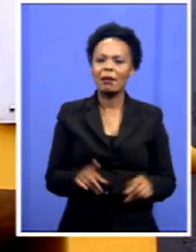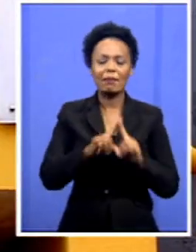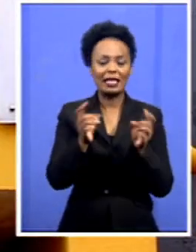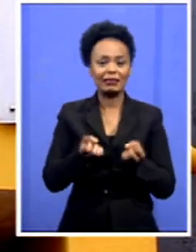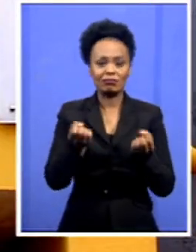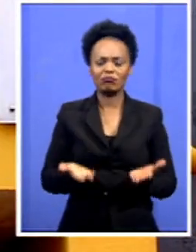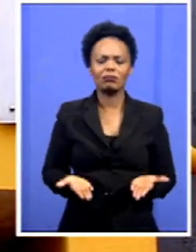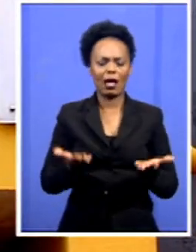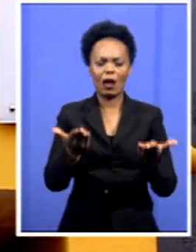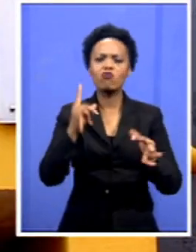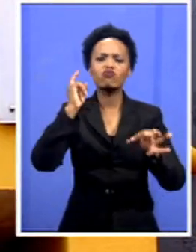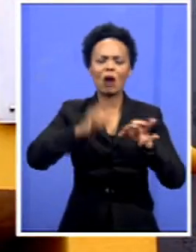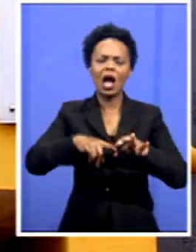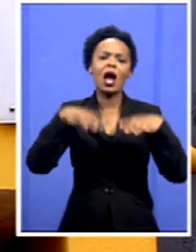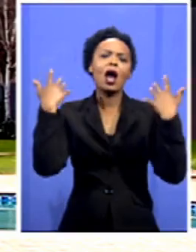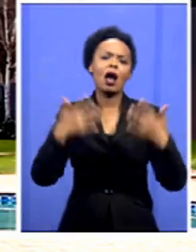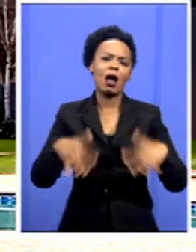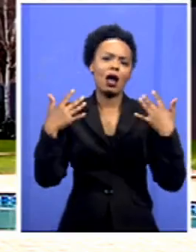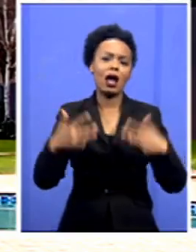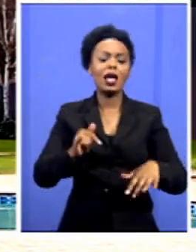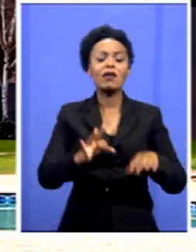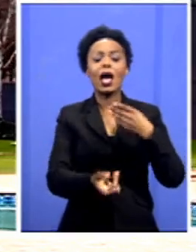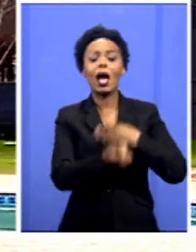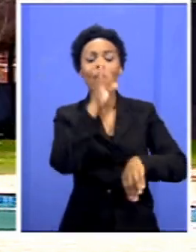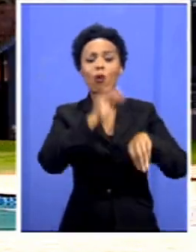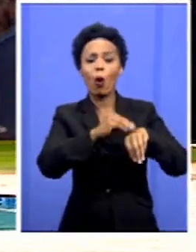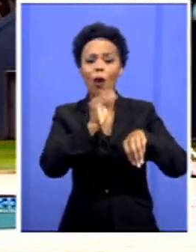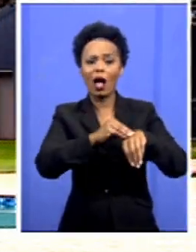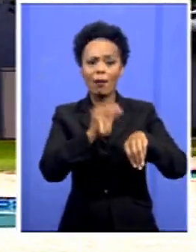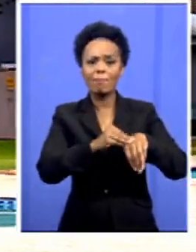deliveries. If there's a problem,